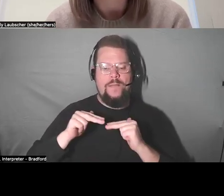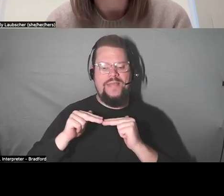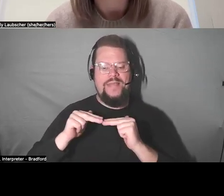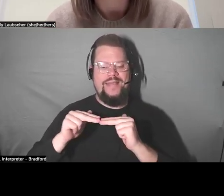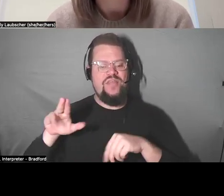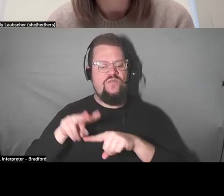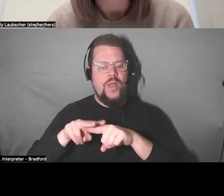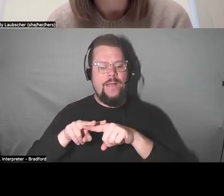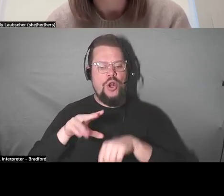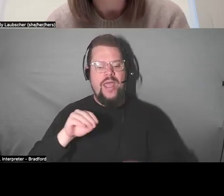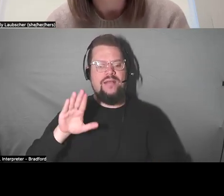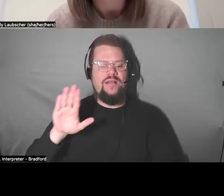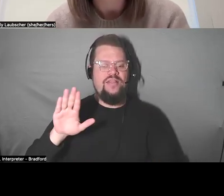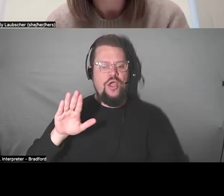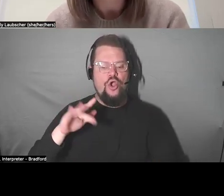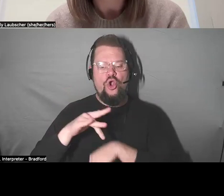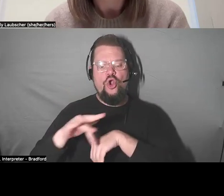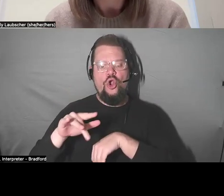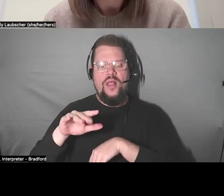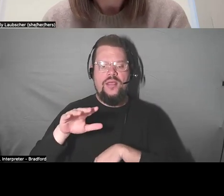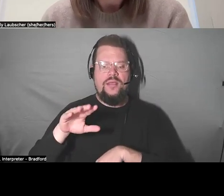and their early morphosyntactic skills.